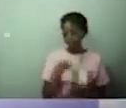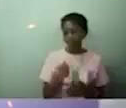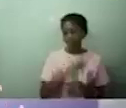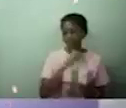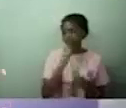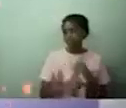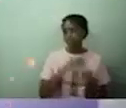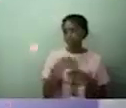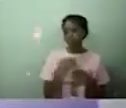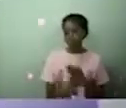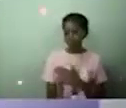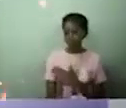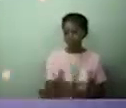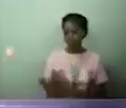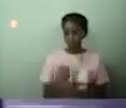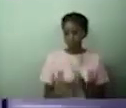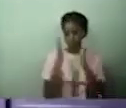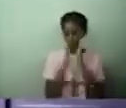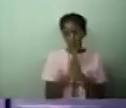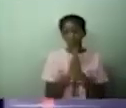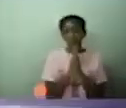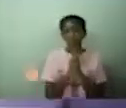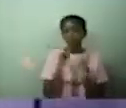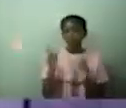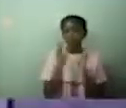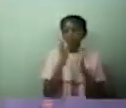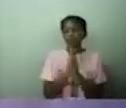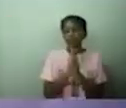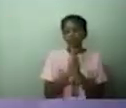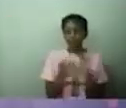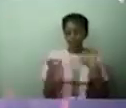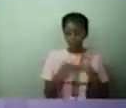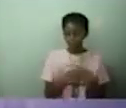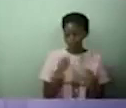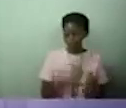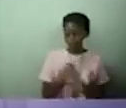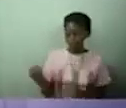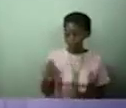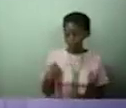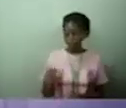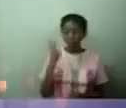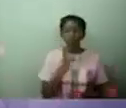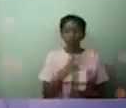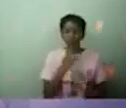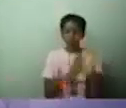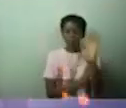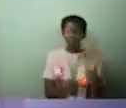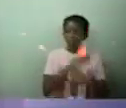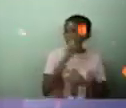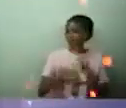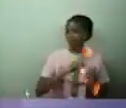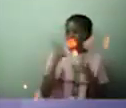them. This very morning we are going to pray and we are going to invoke the power triune God. Wherever we